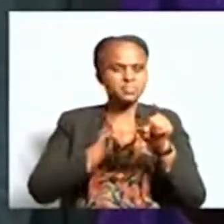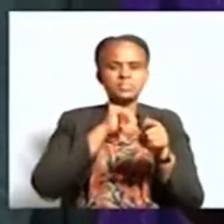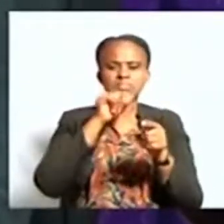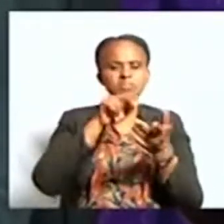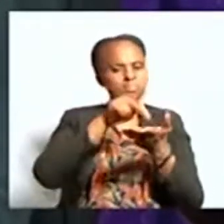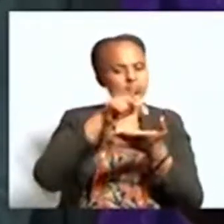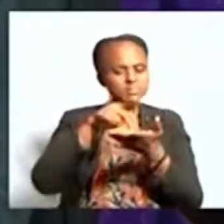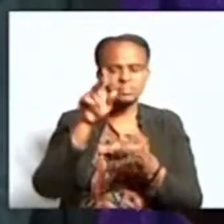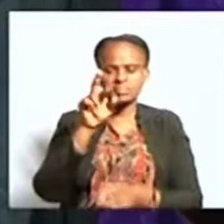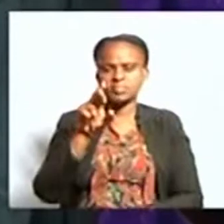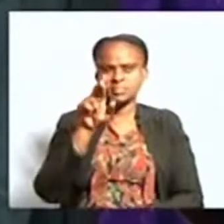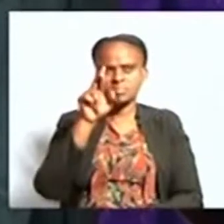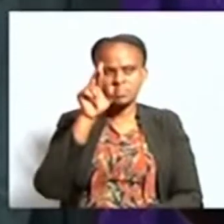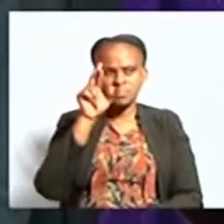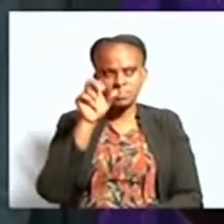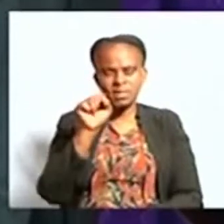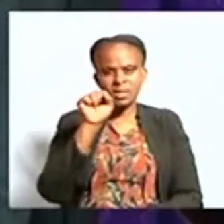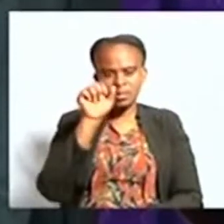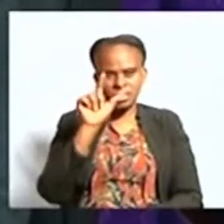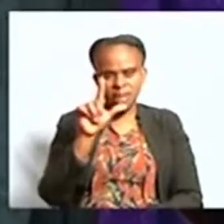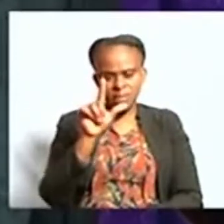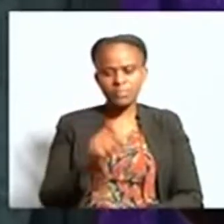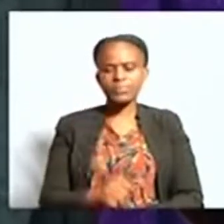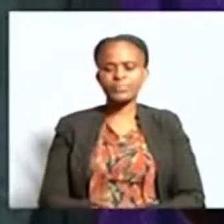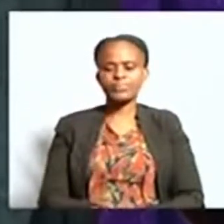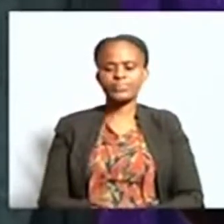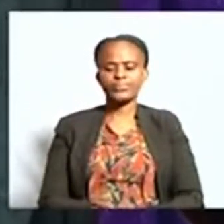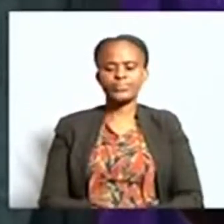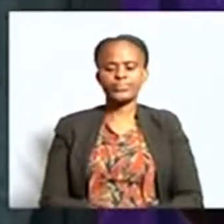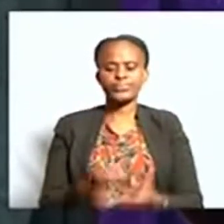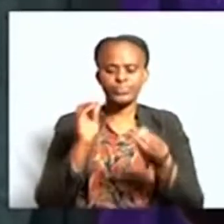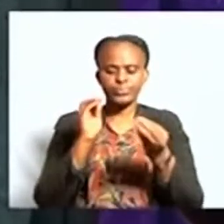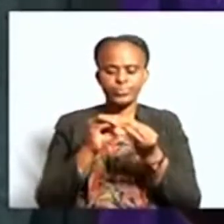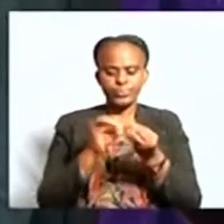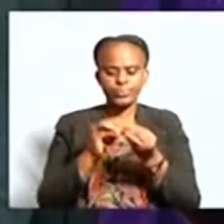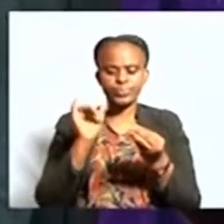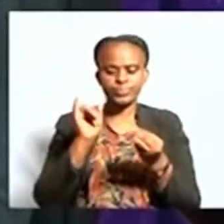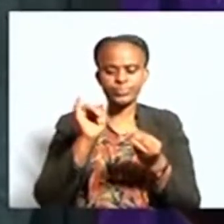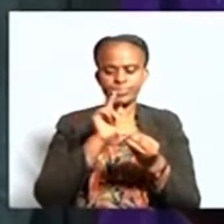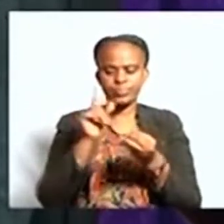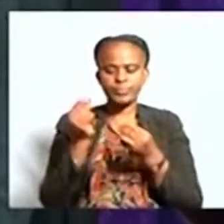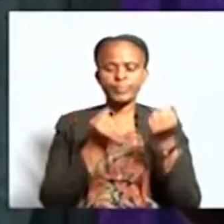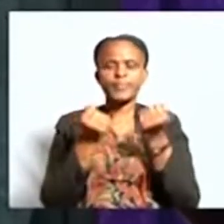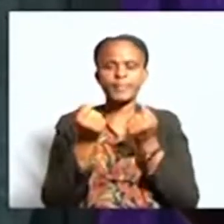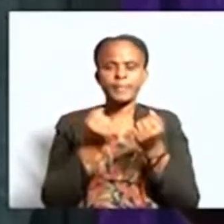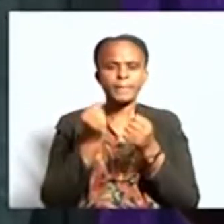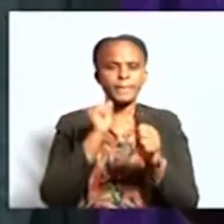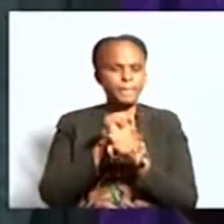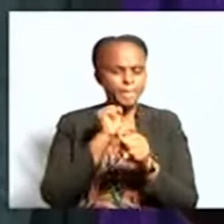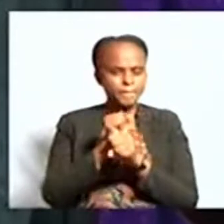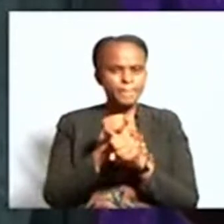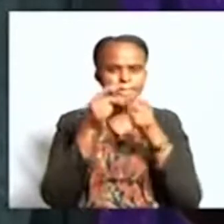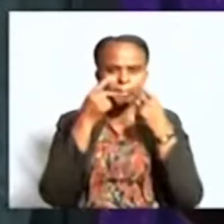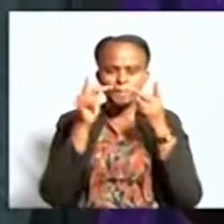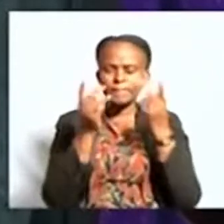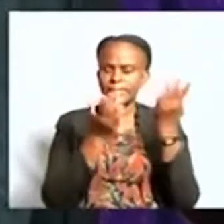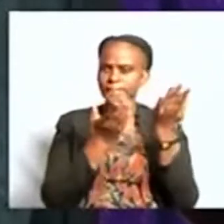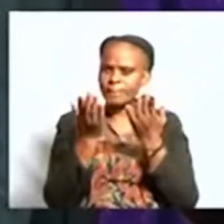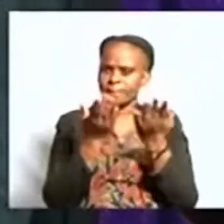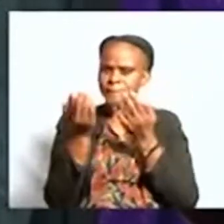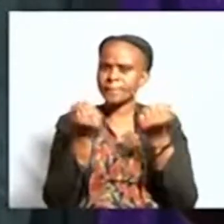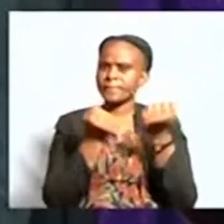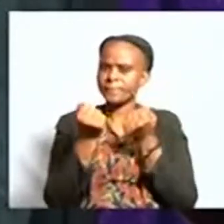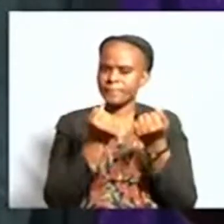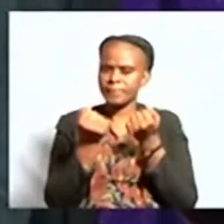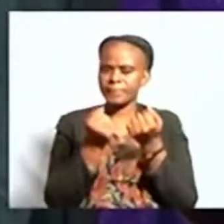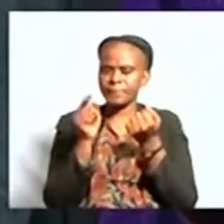the RISL fees. Further, although the above motor vehicles operated as public service vehicles,